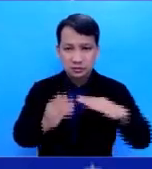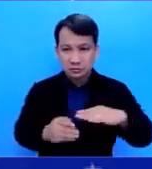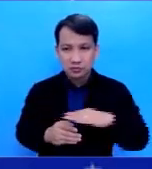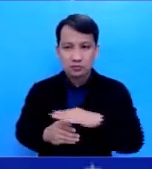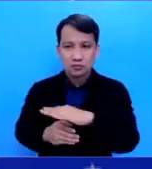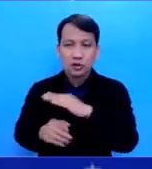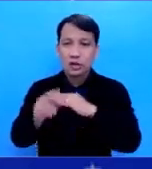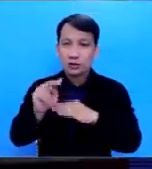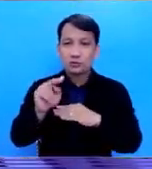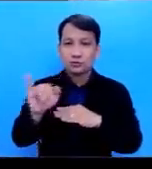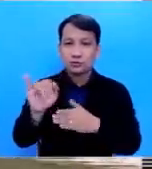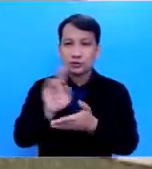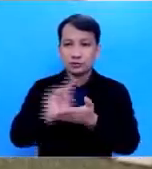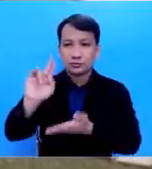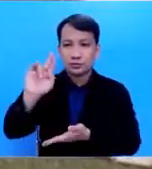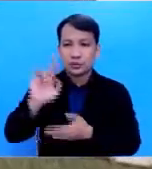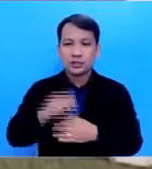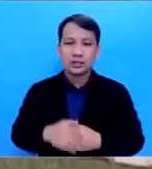York University.